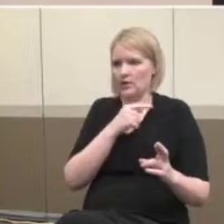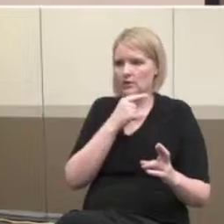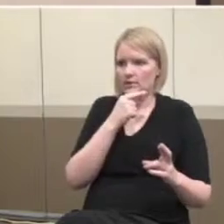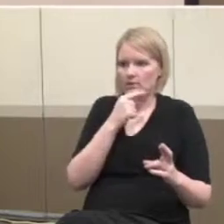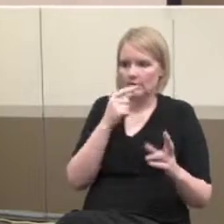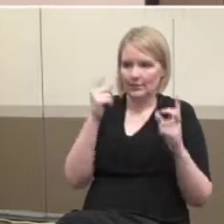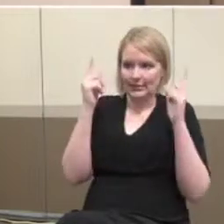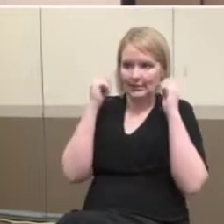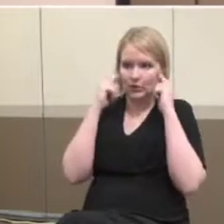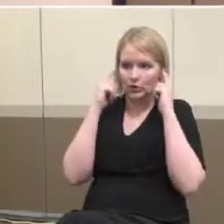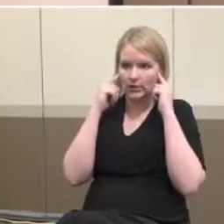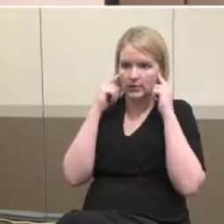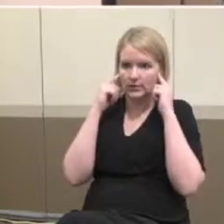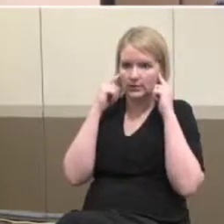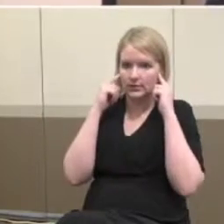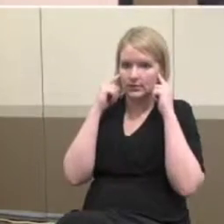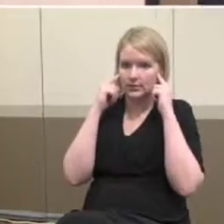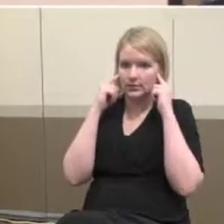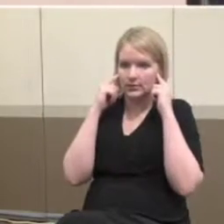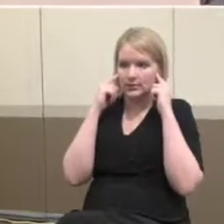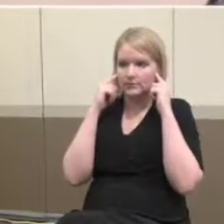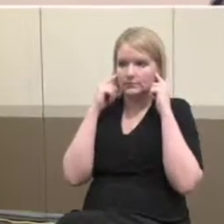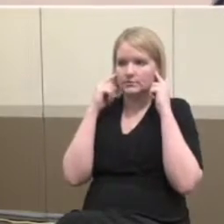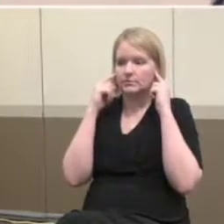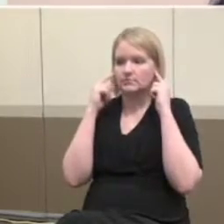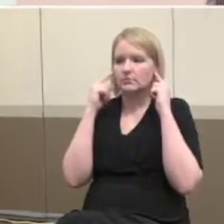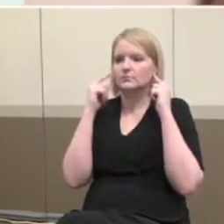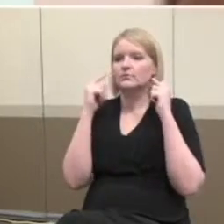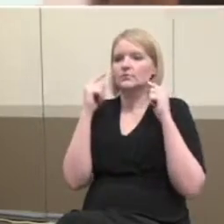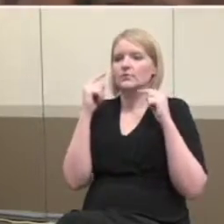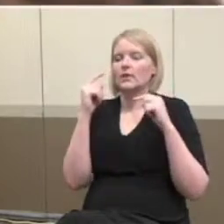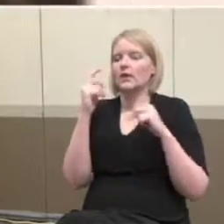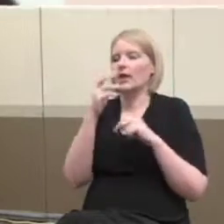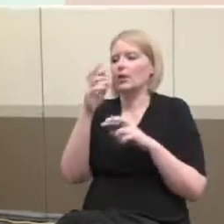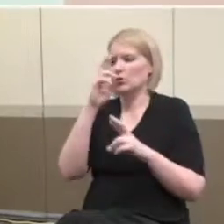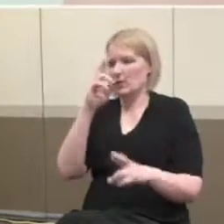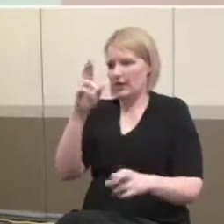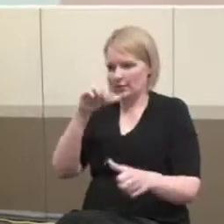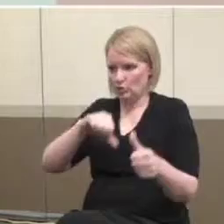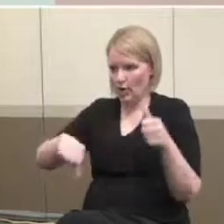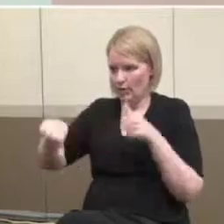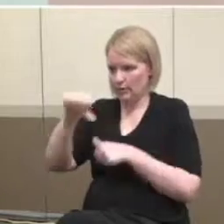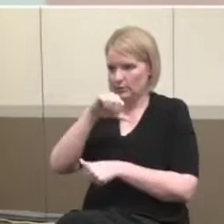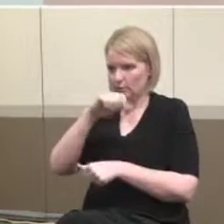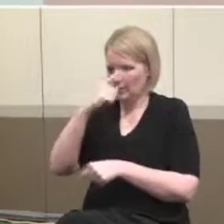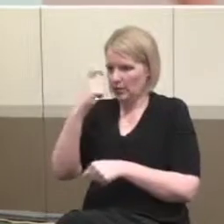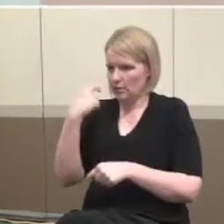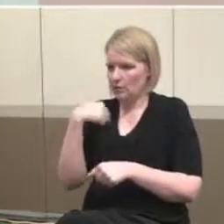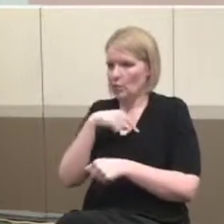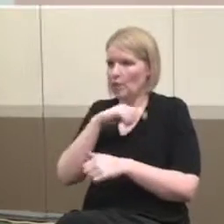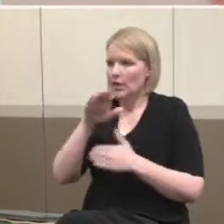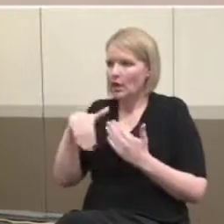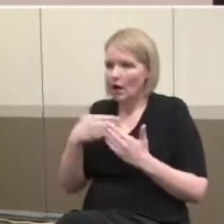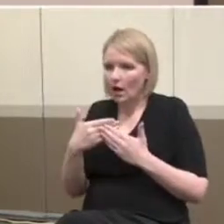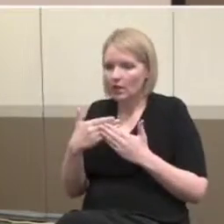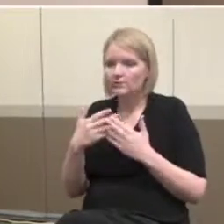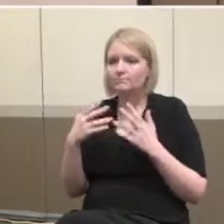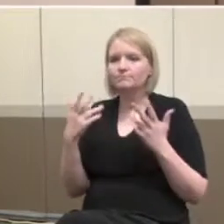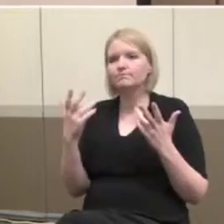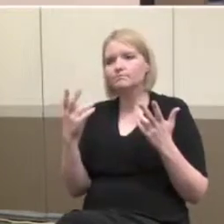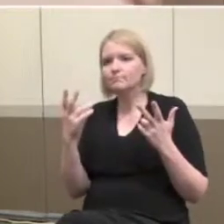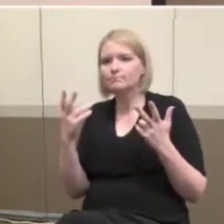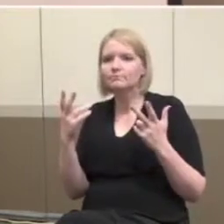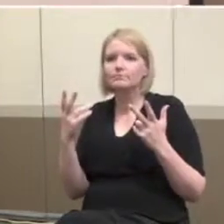hearing, and respect for our ears, and respect for each other, because we all hear